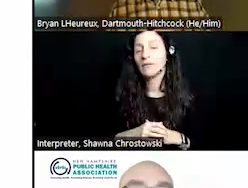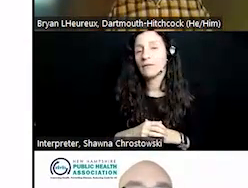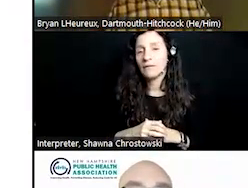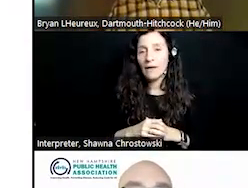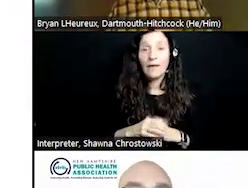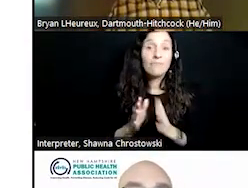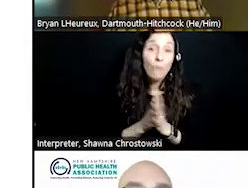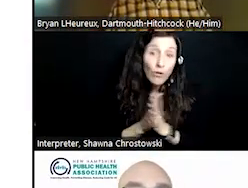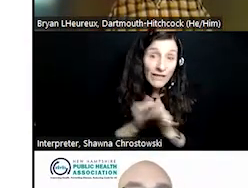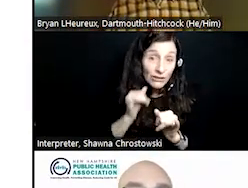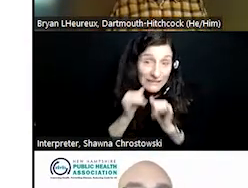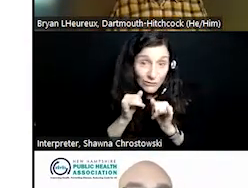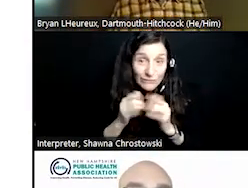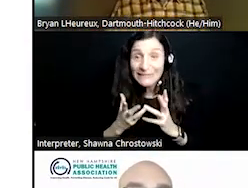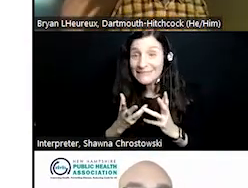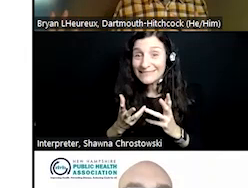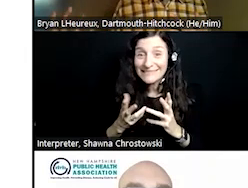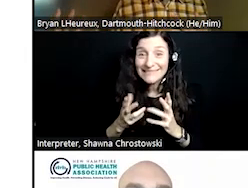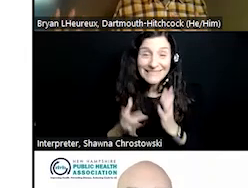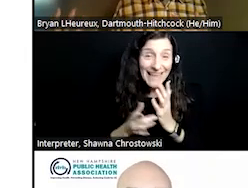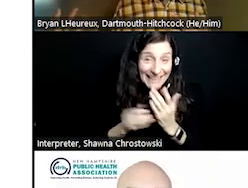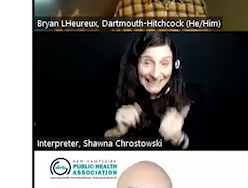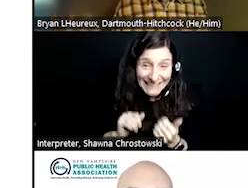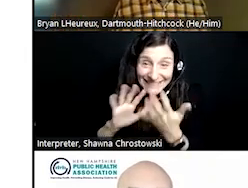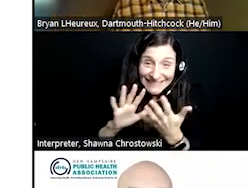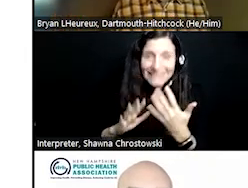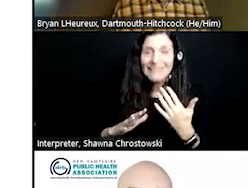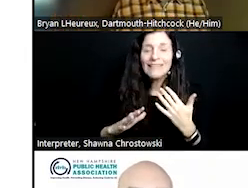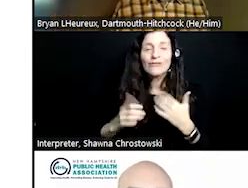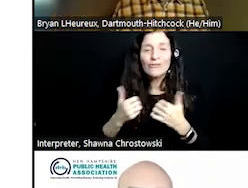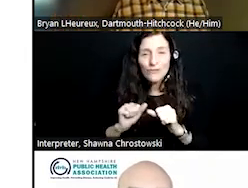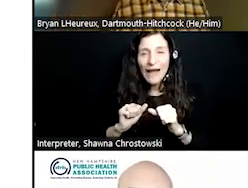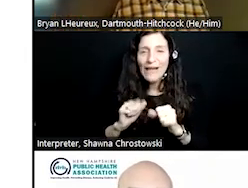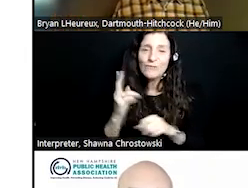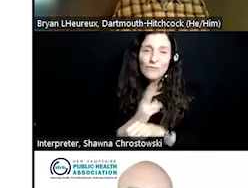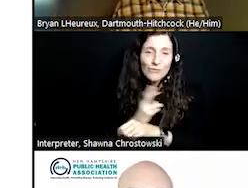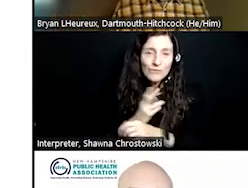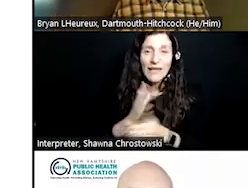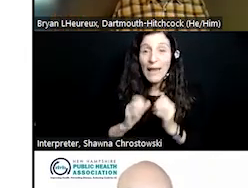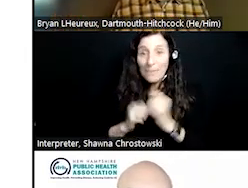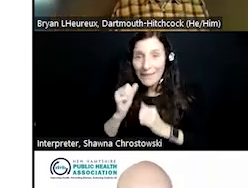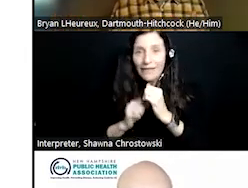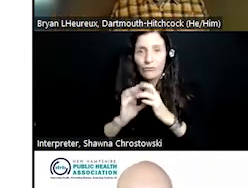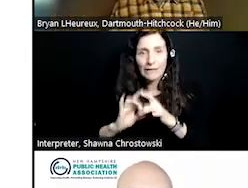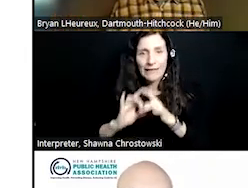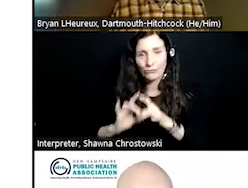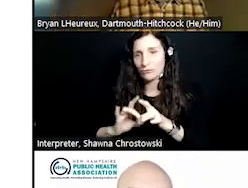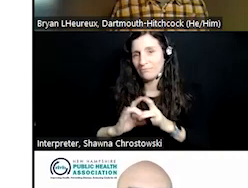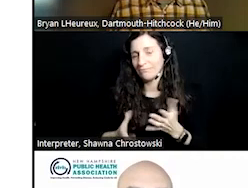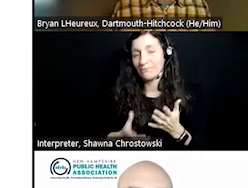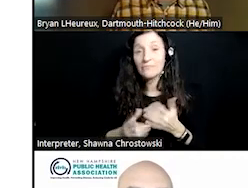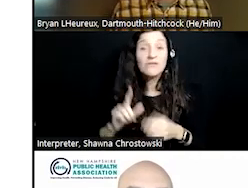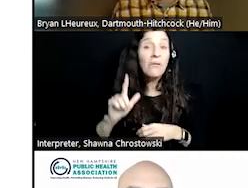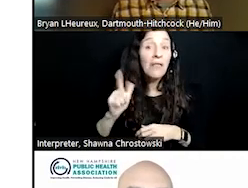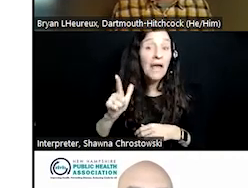techniques to ultimately be able to build those relationships and hopefully work on other things down the road that might be